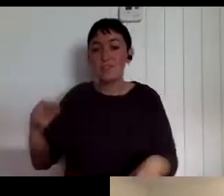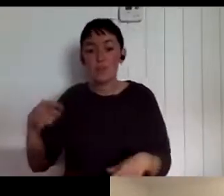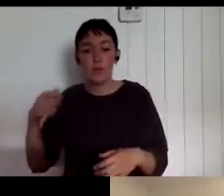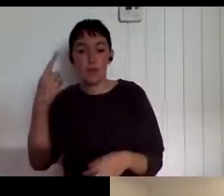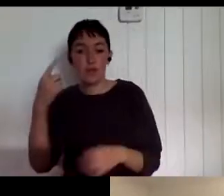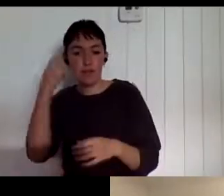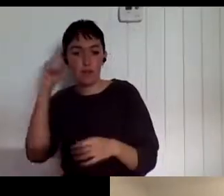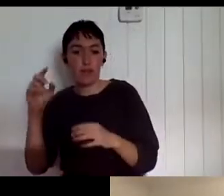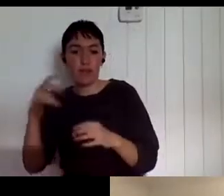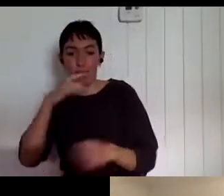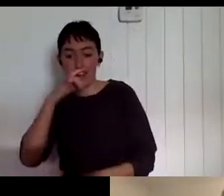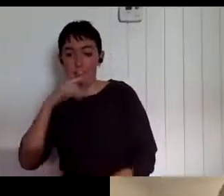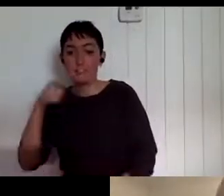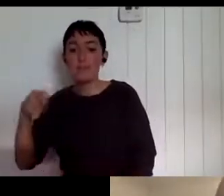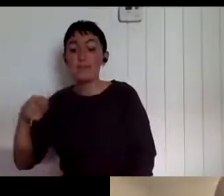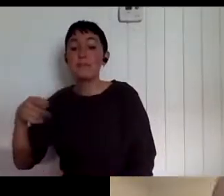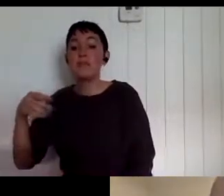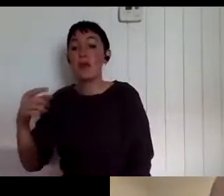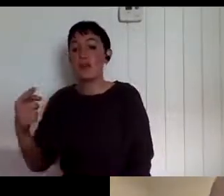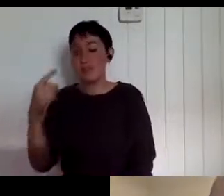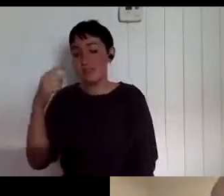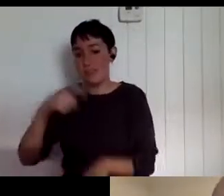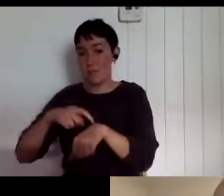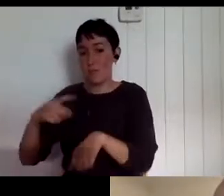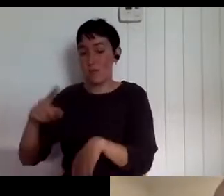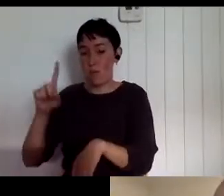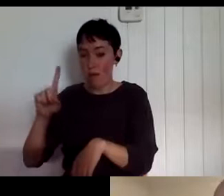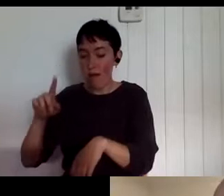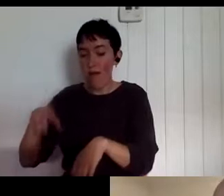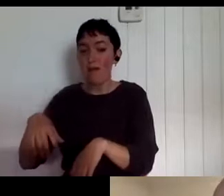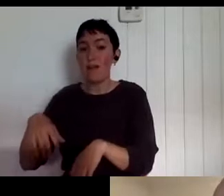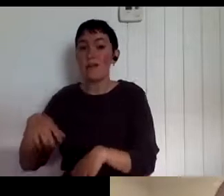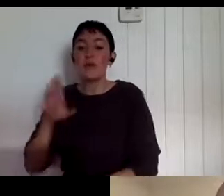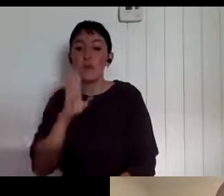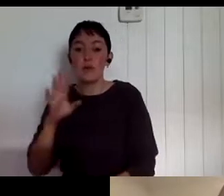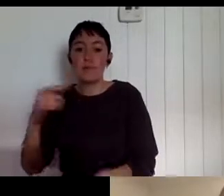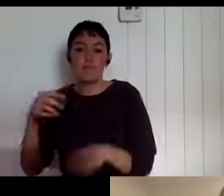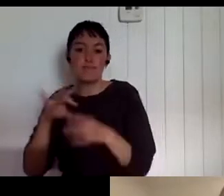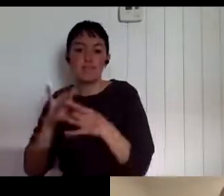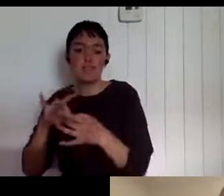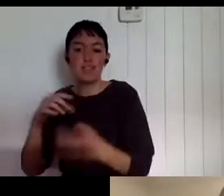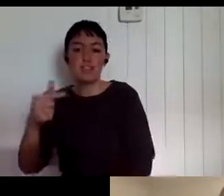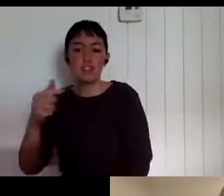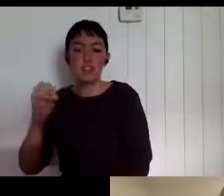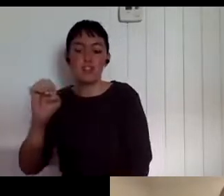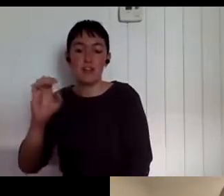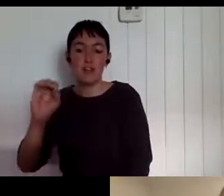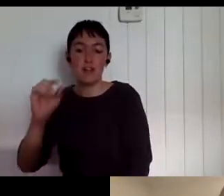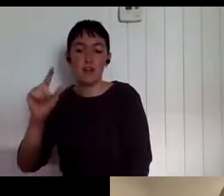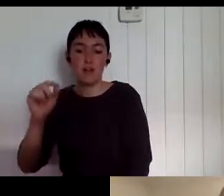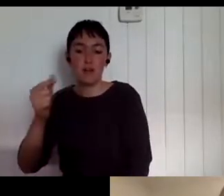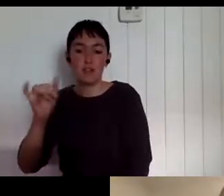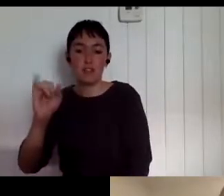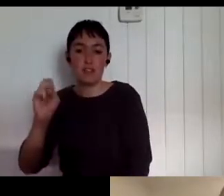going to be all about geology with Schmitty Thompson, a wonderful person and geologist who is one of the most passionate science communicators